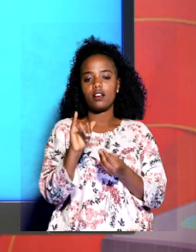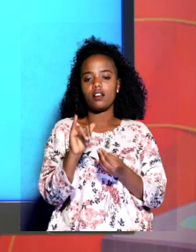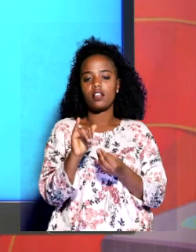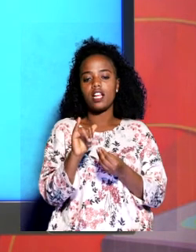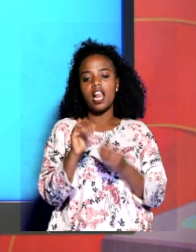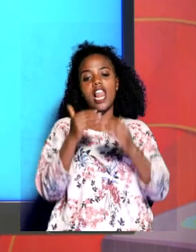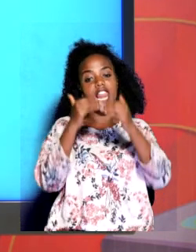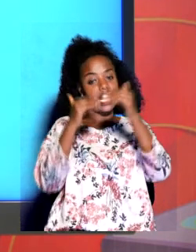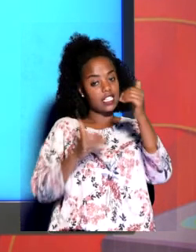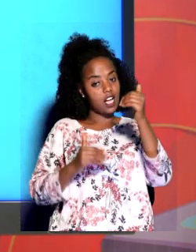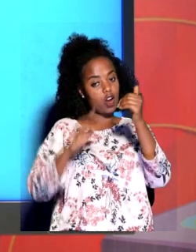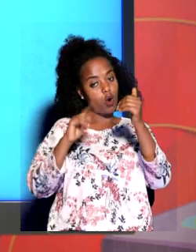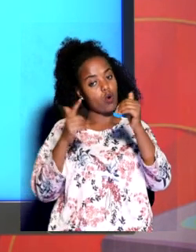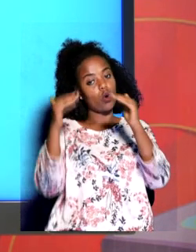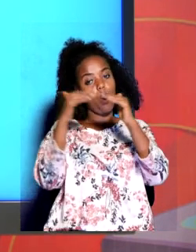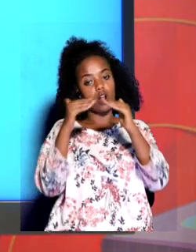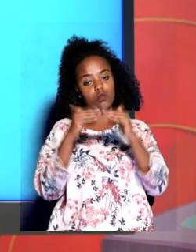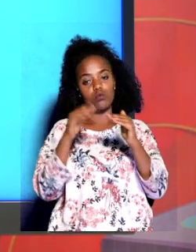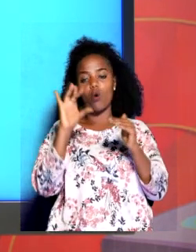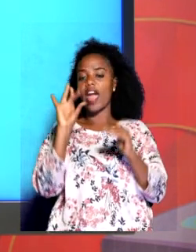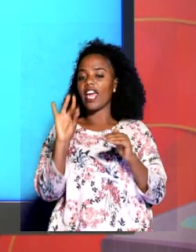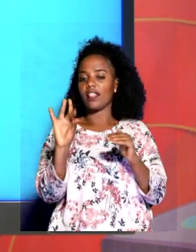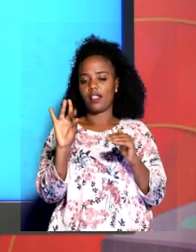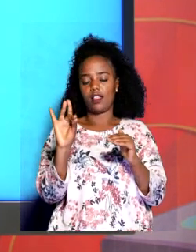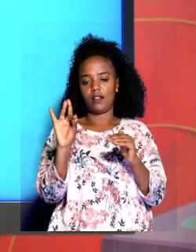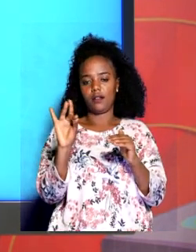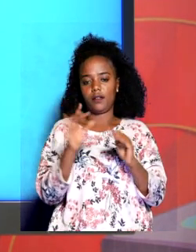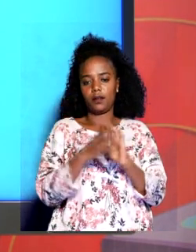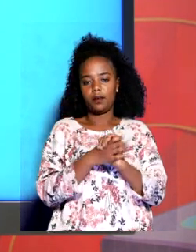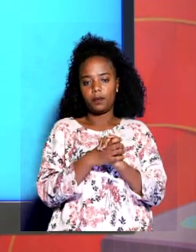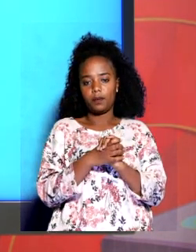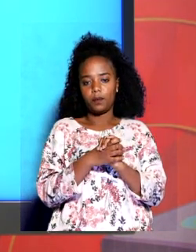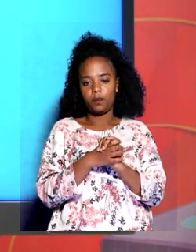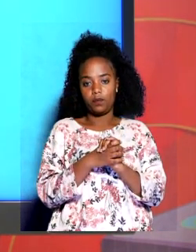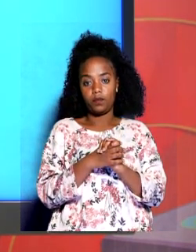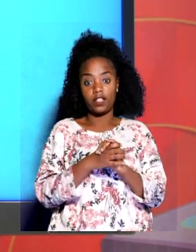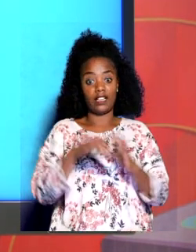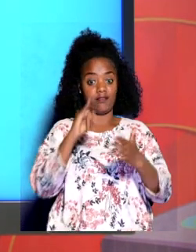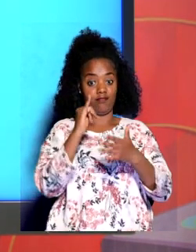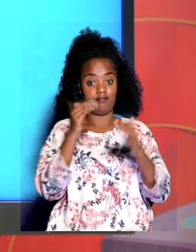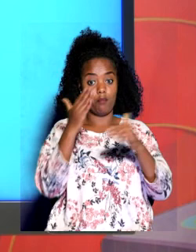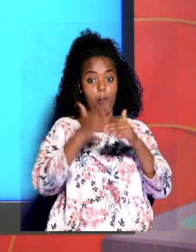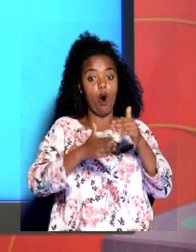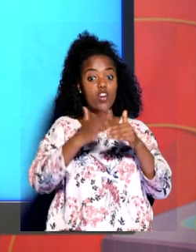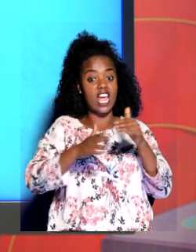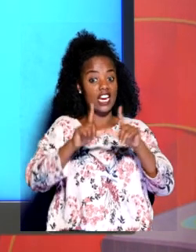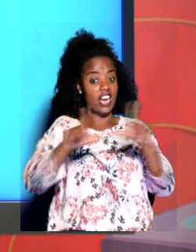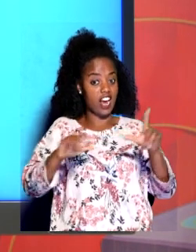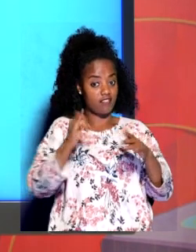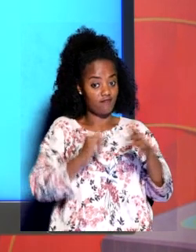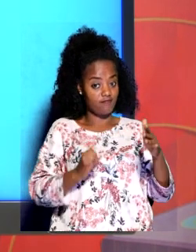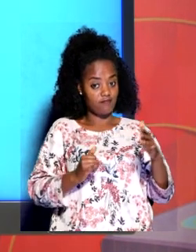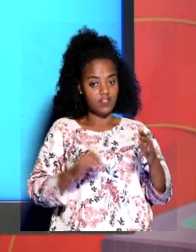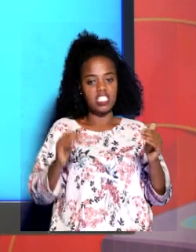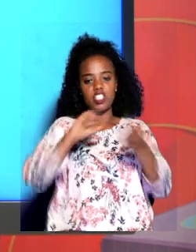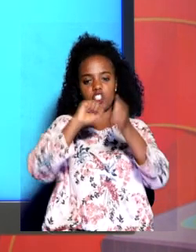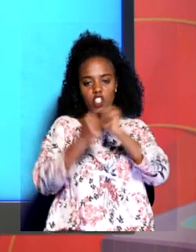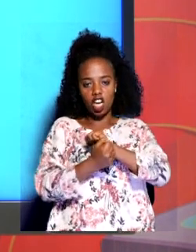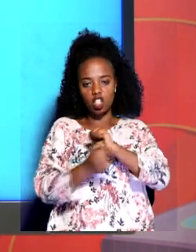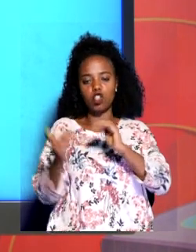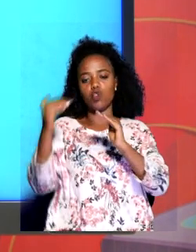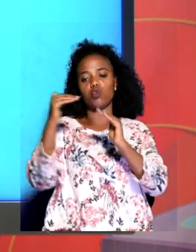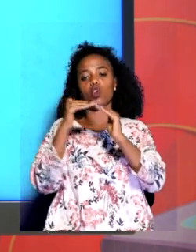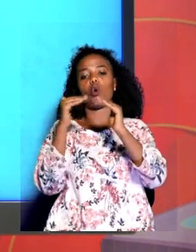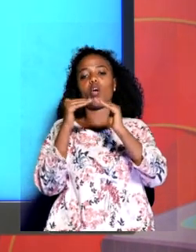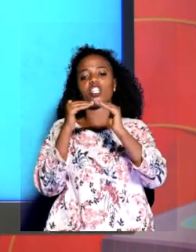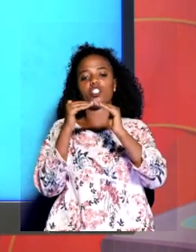2y less than or equal to 8. To draw the boundary line, change this into